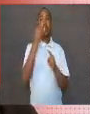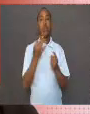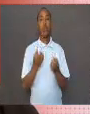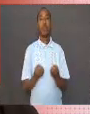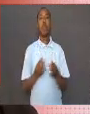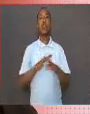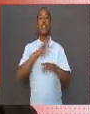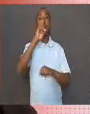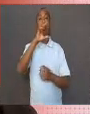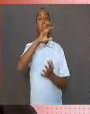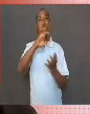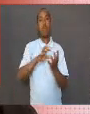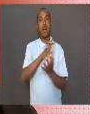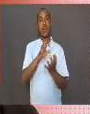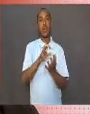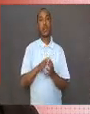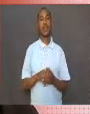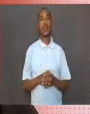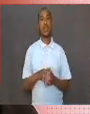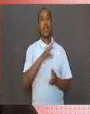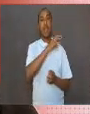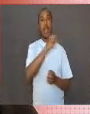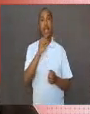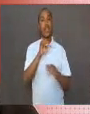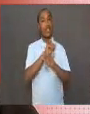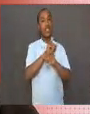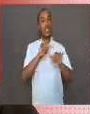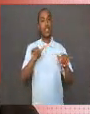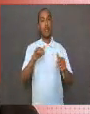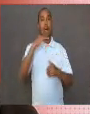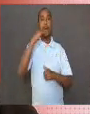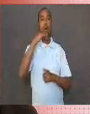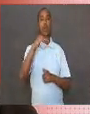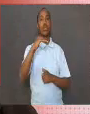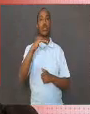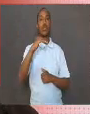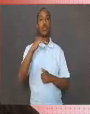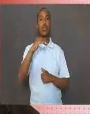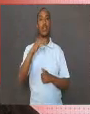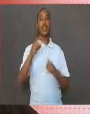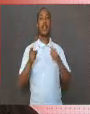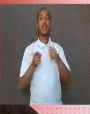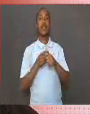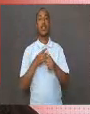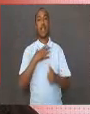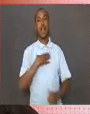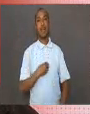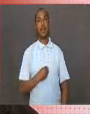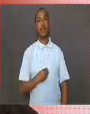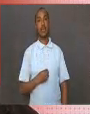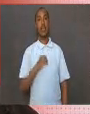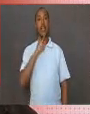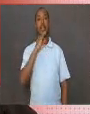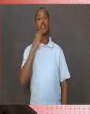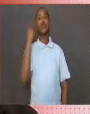than 1 compound, and the same amount of the first element